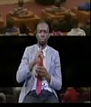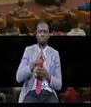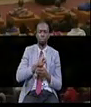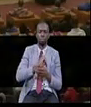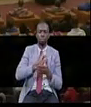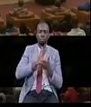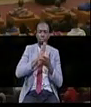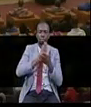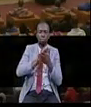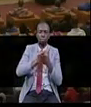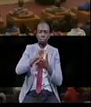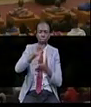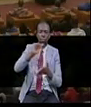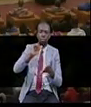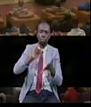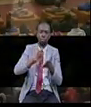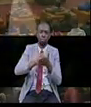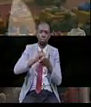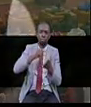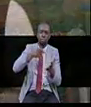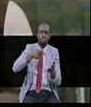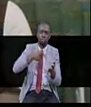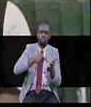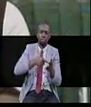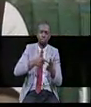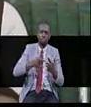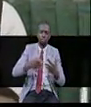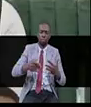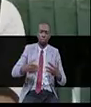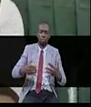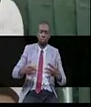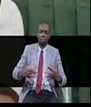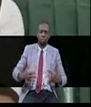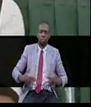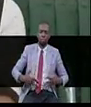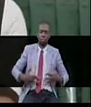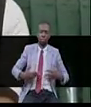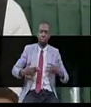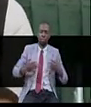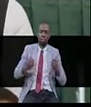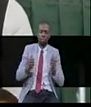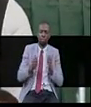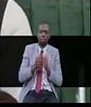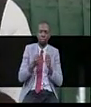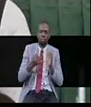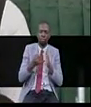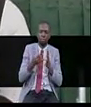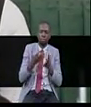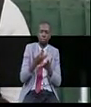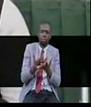believe that this life with its great